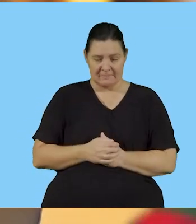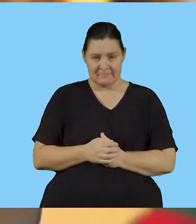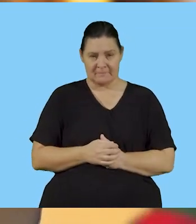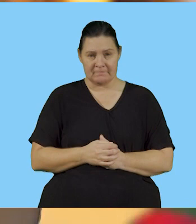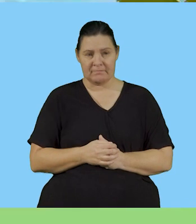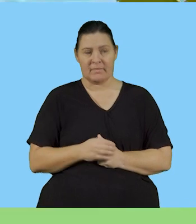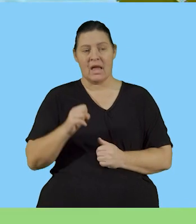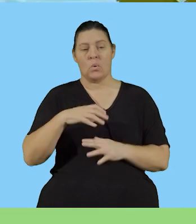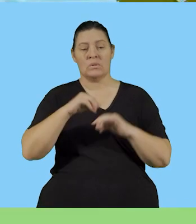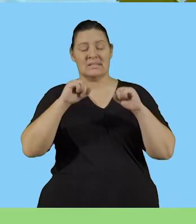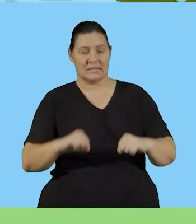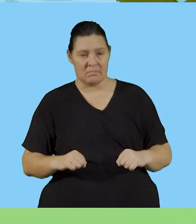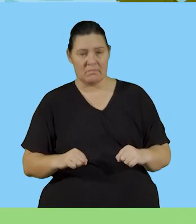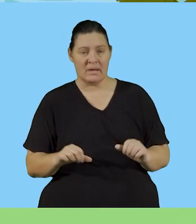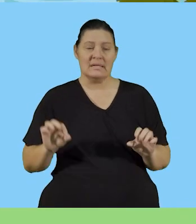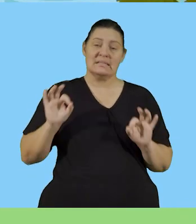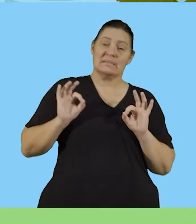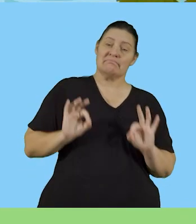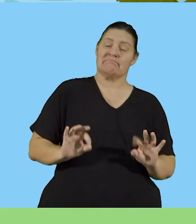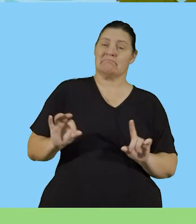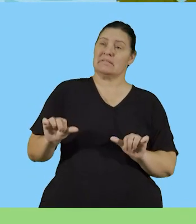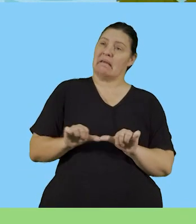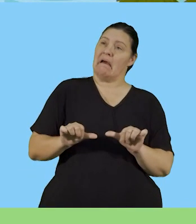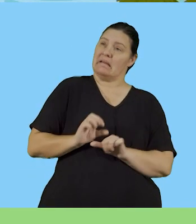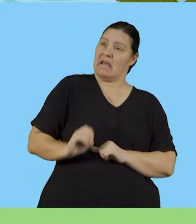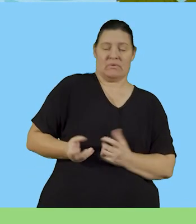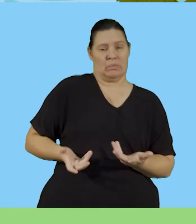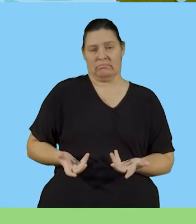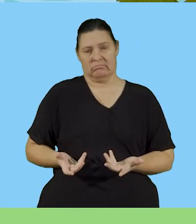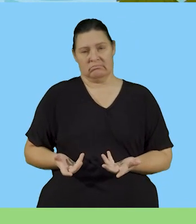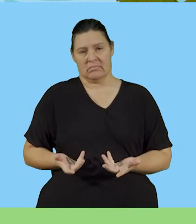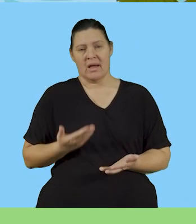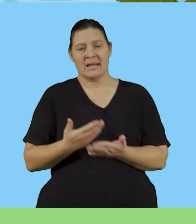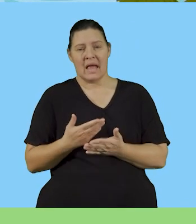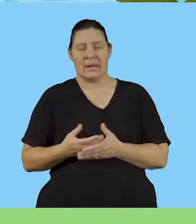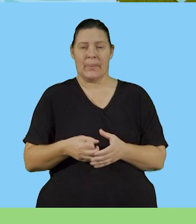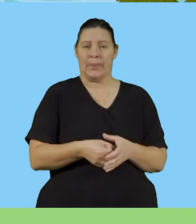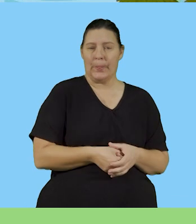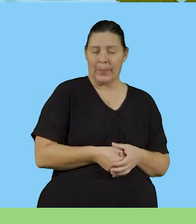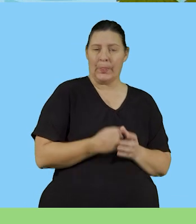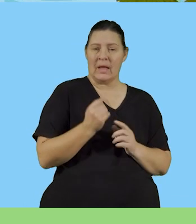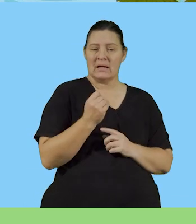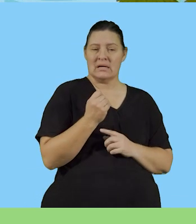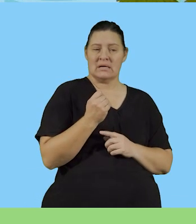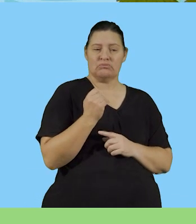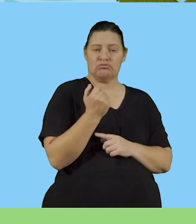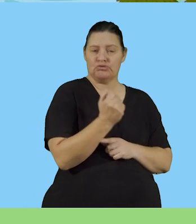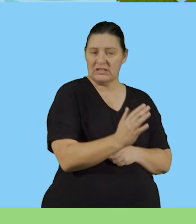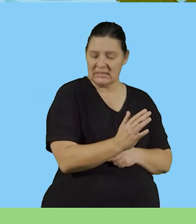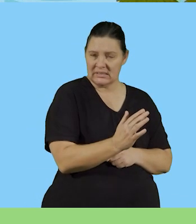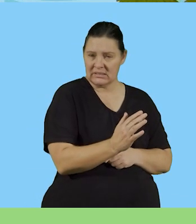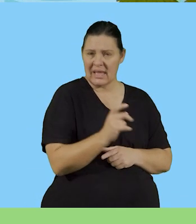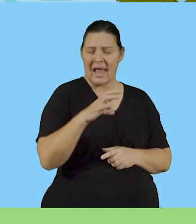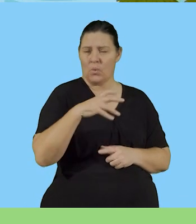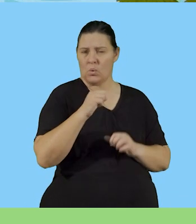lastly, ecosystems have no particular size. They can be as small as a tree. A tree can be